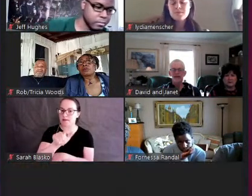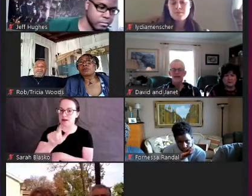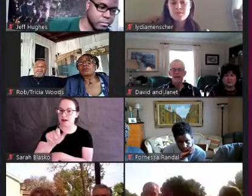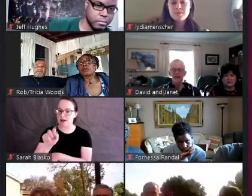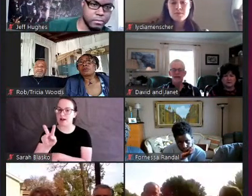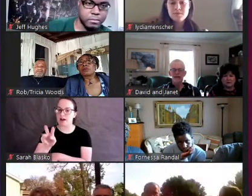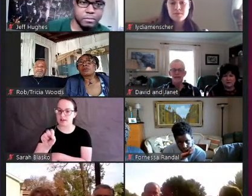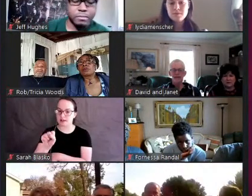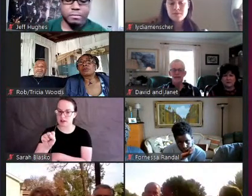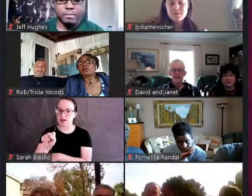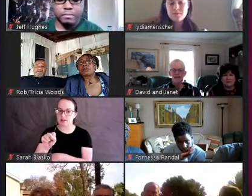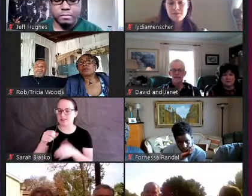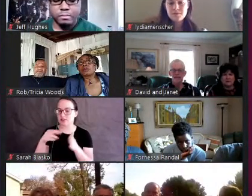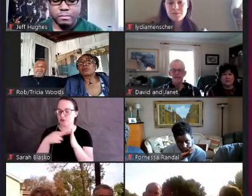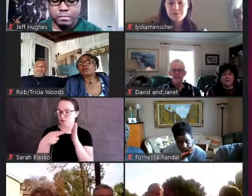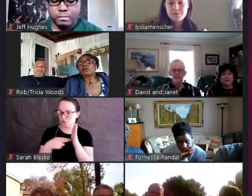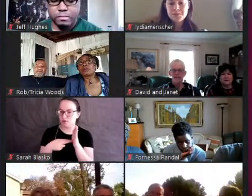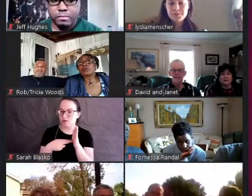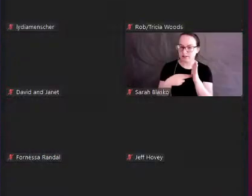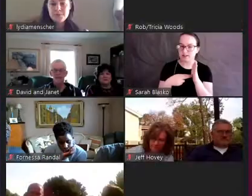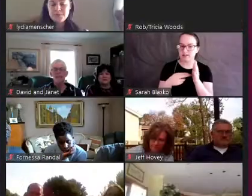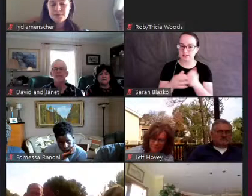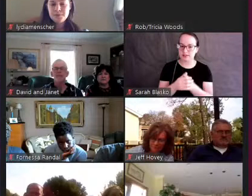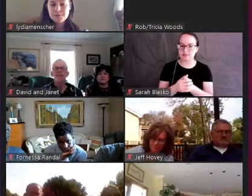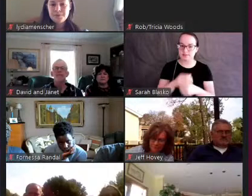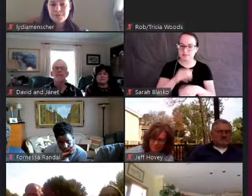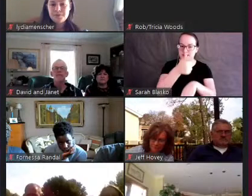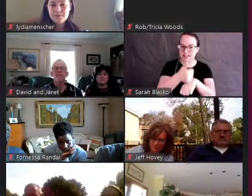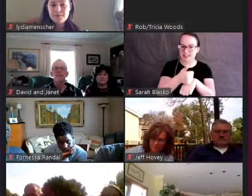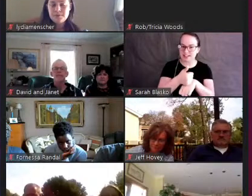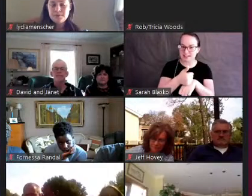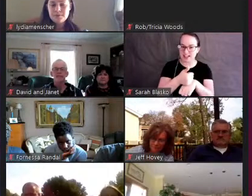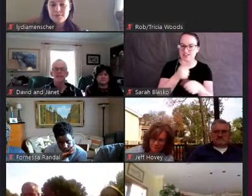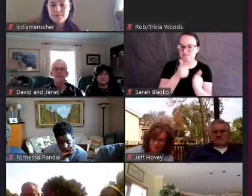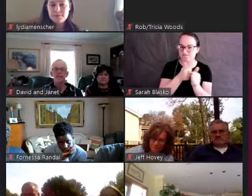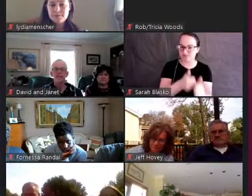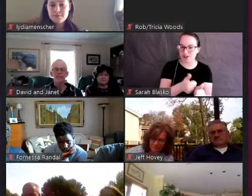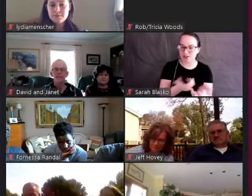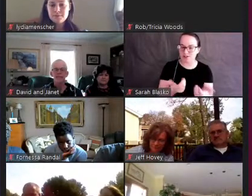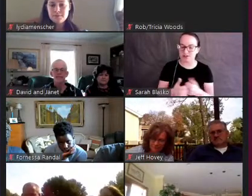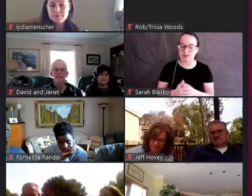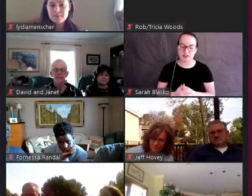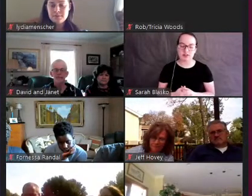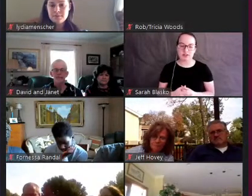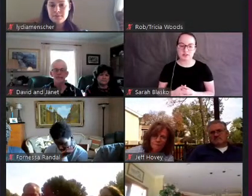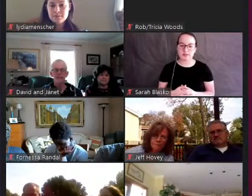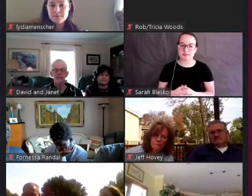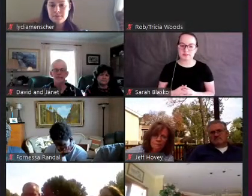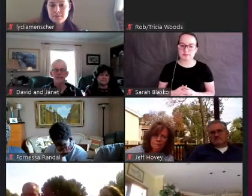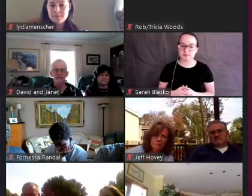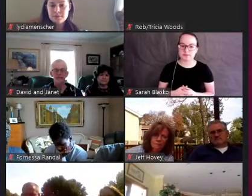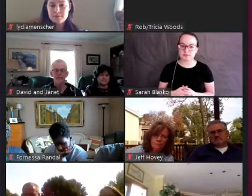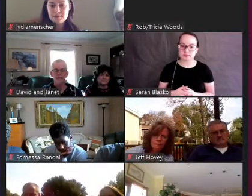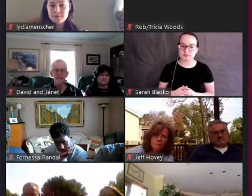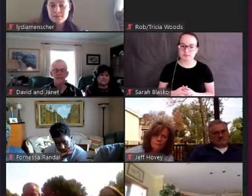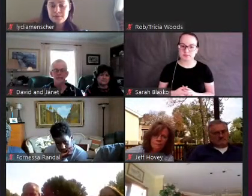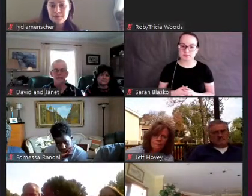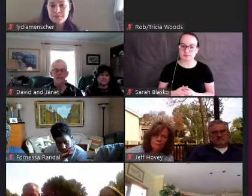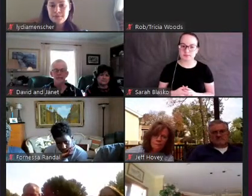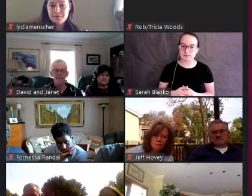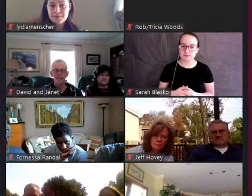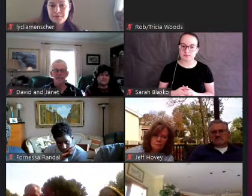set of guidelines for our membership, rules for business and financial actions, and define the roles